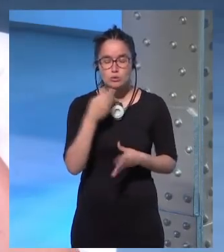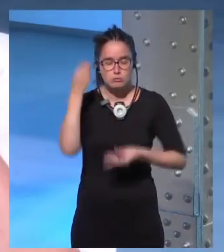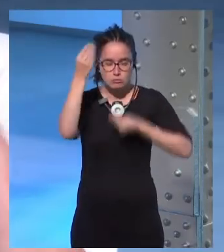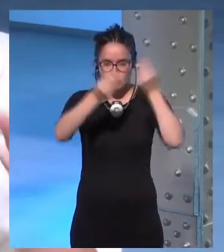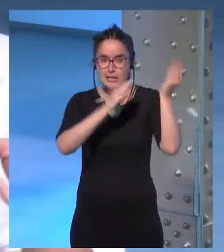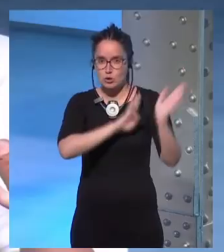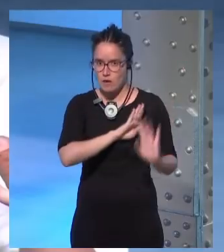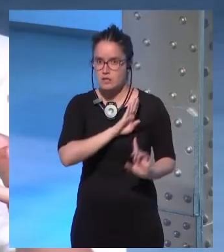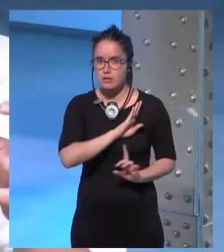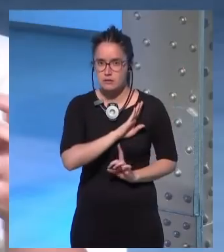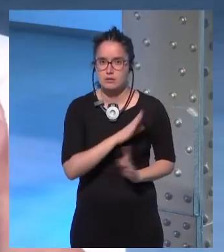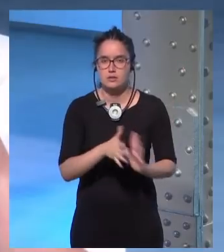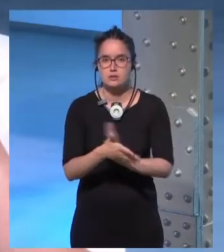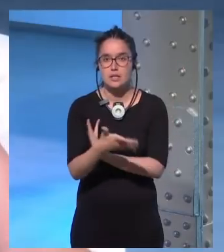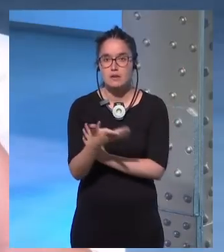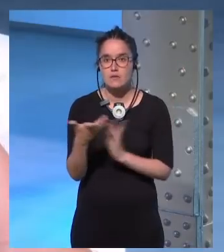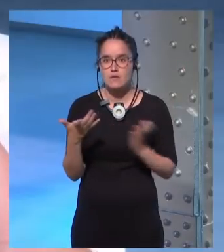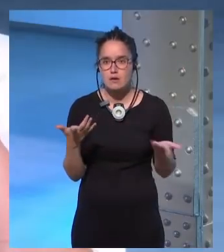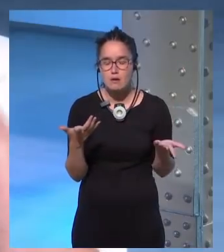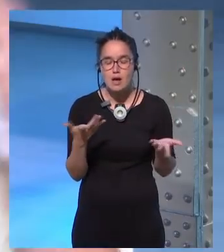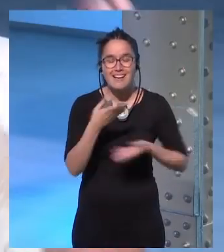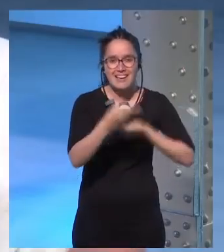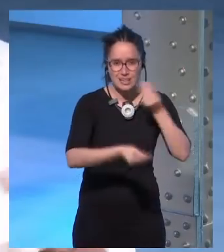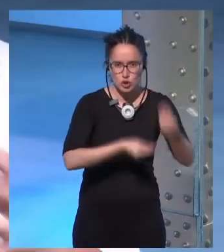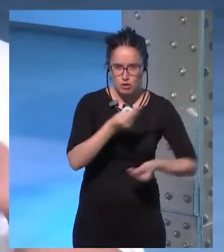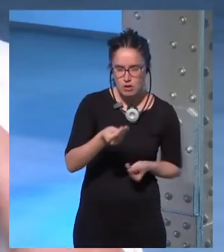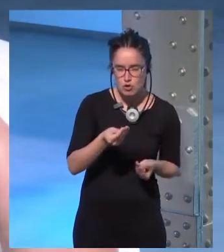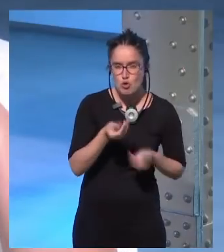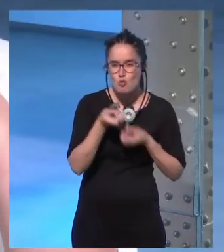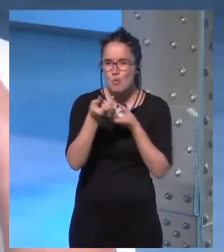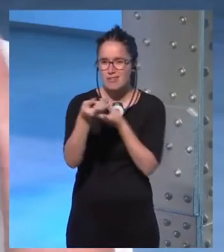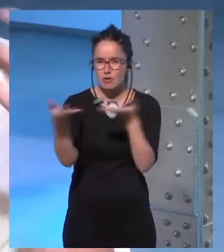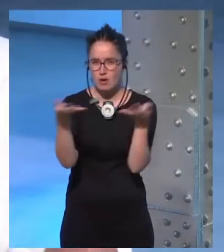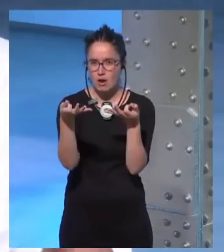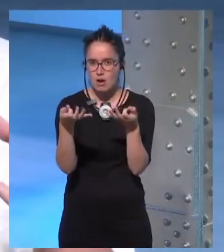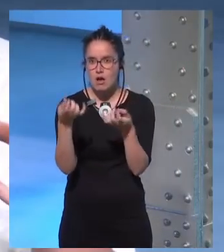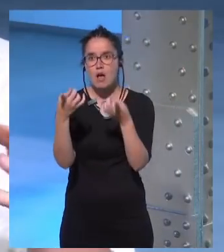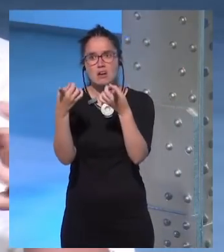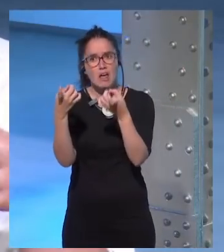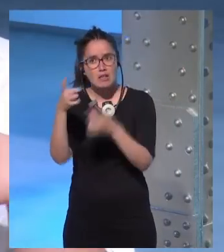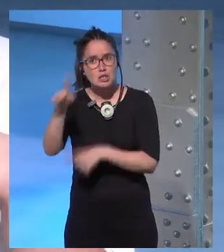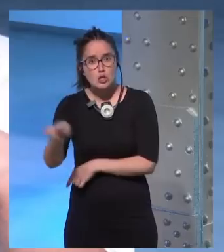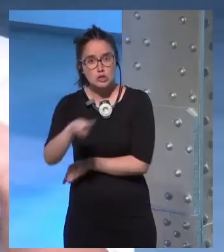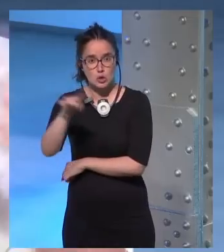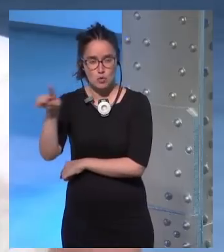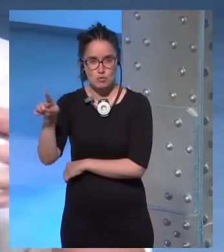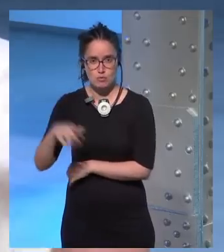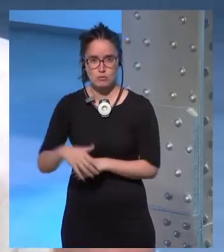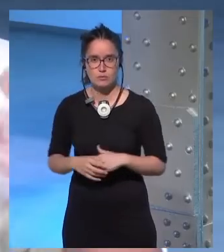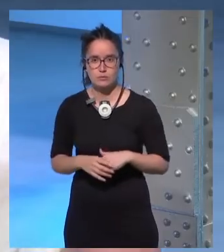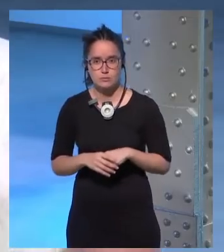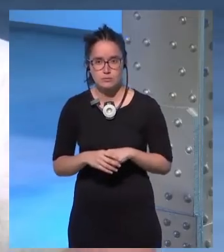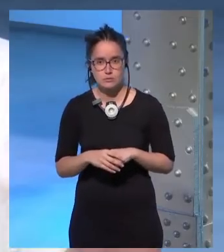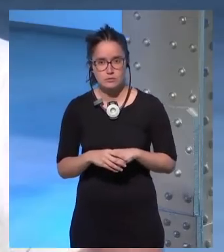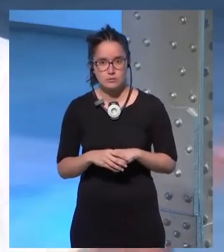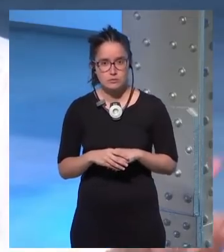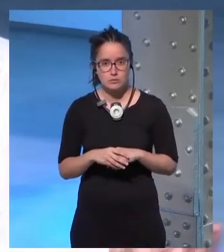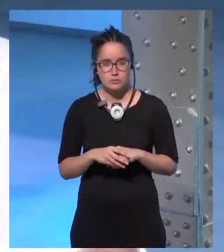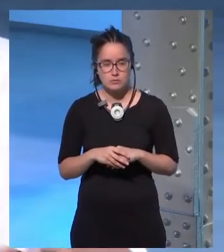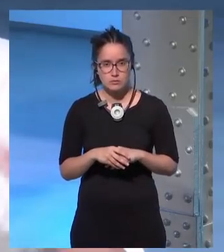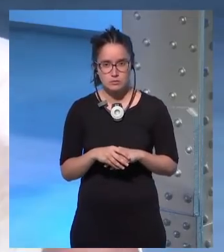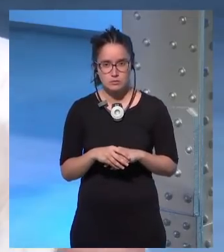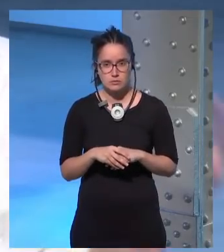I falling into? Is it? I see a lot of people sort of. Falling on the strong